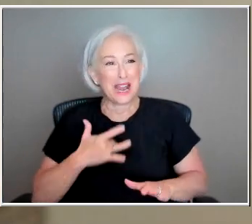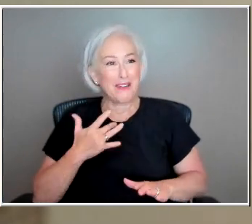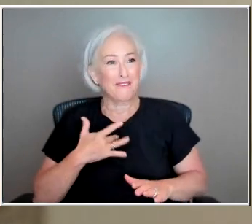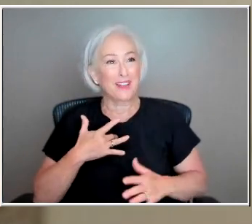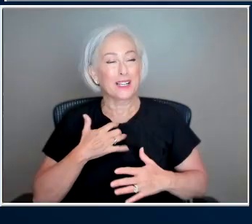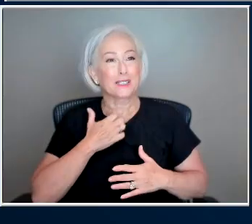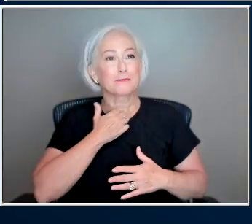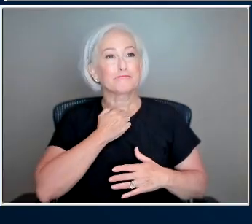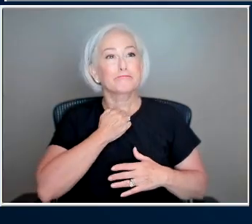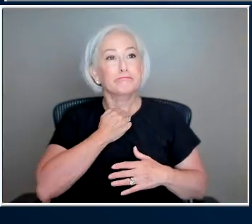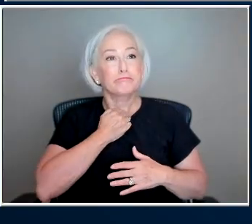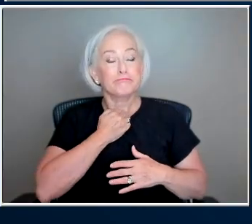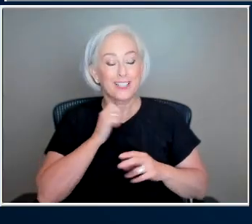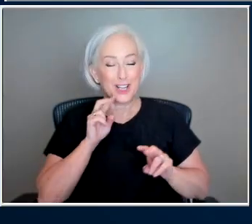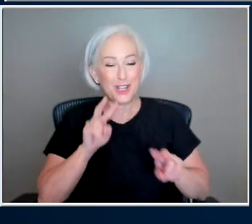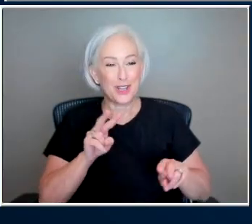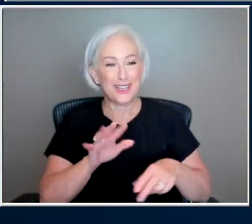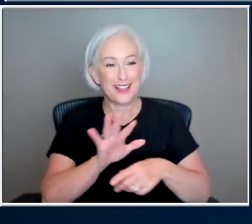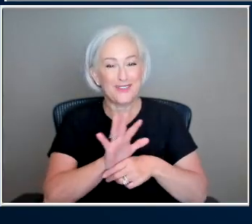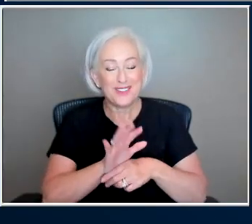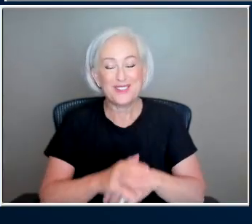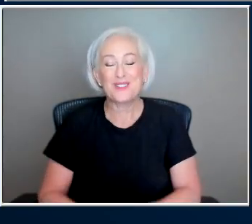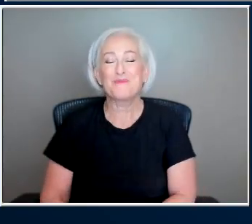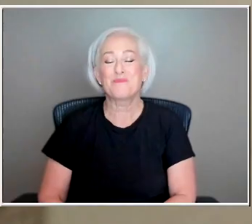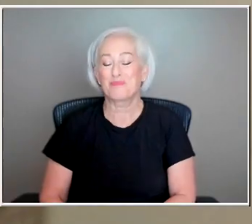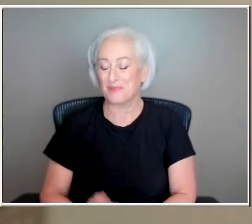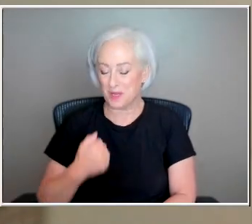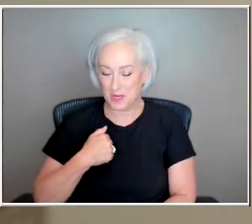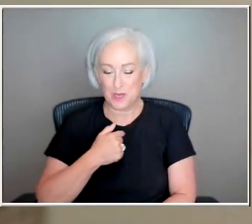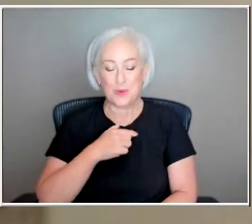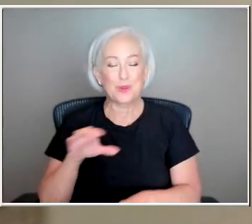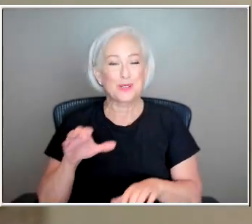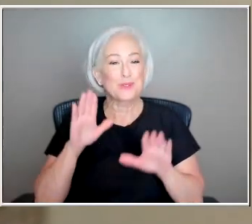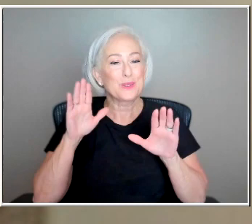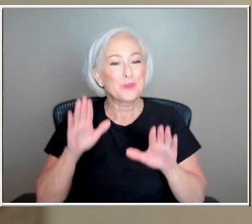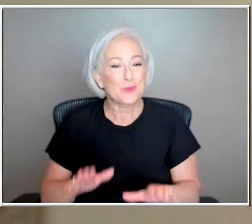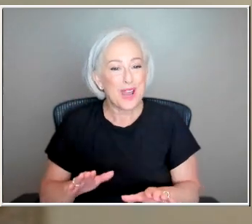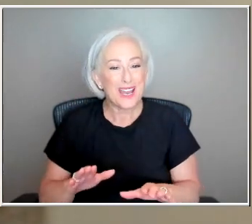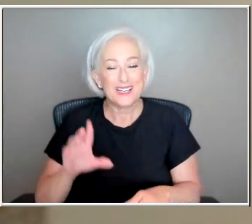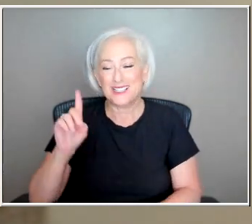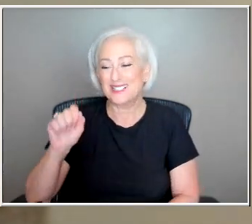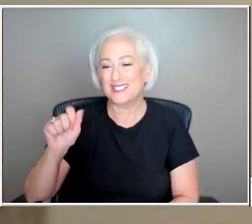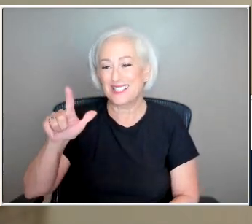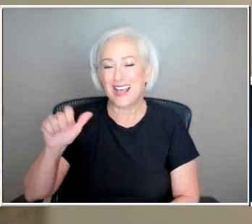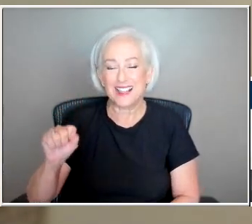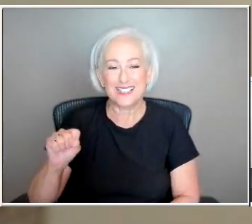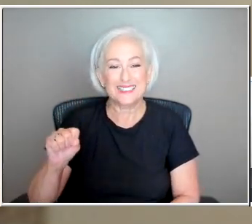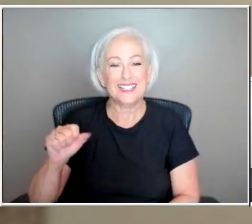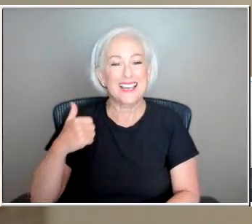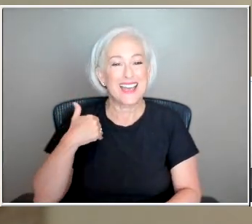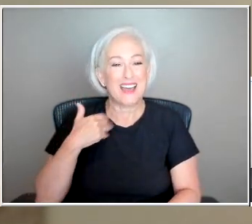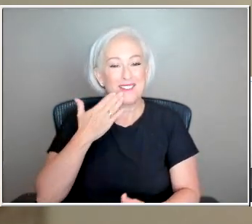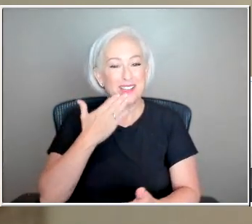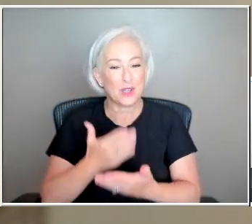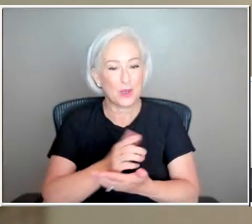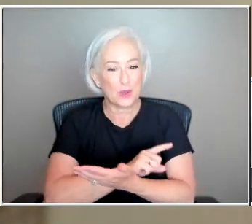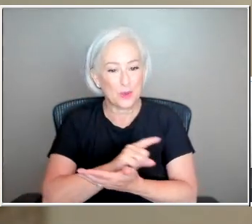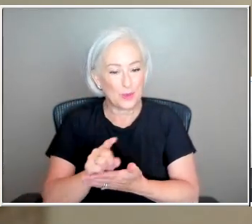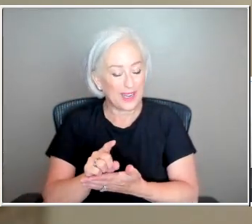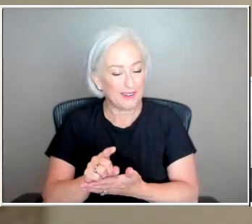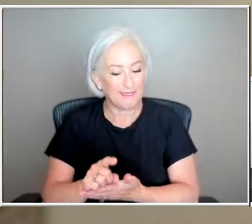the memories. But we're doing well, and Dallas is having a good week. When she's good, and when she's having a hard